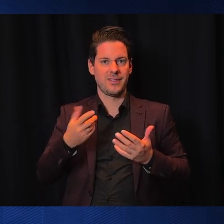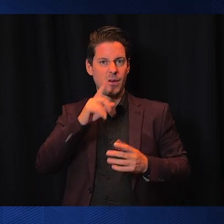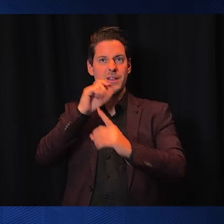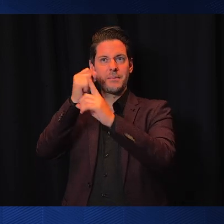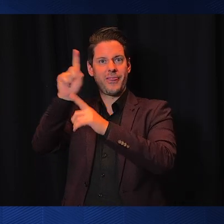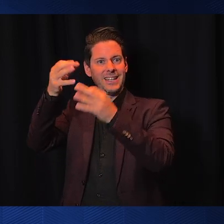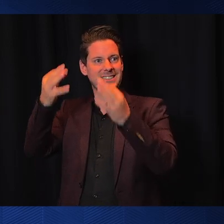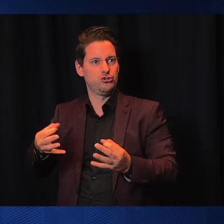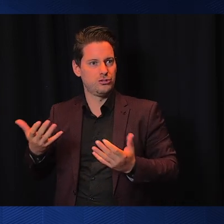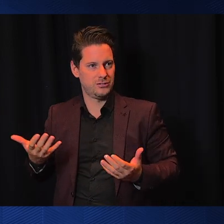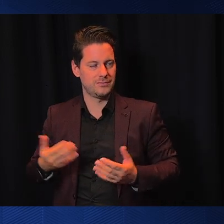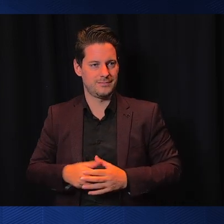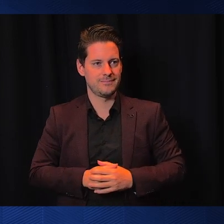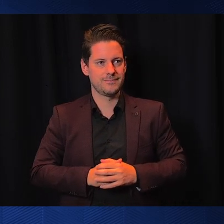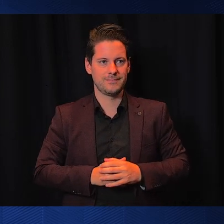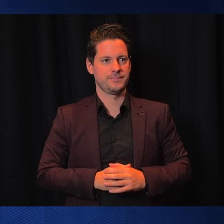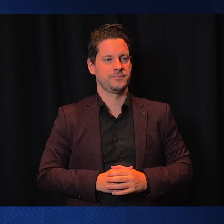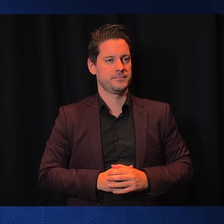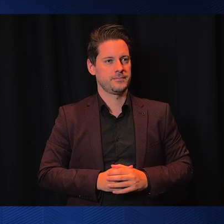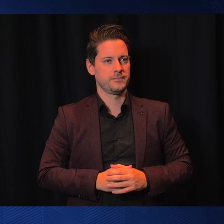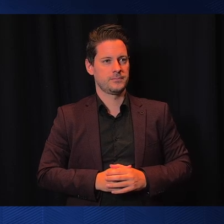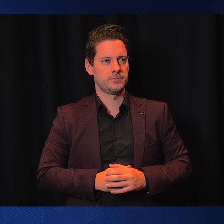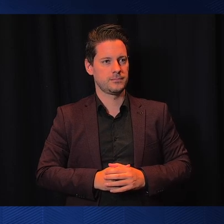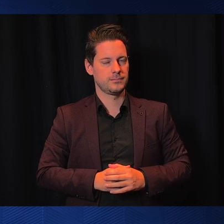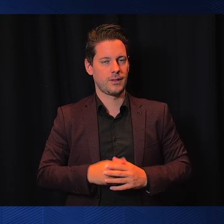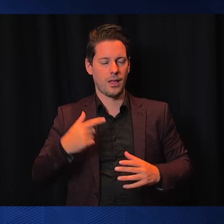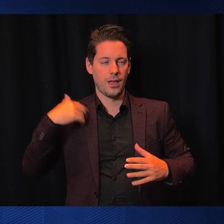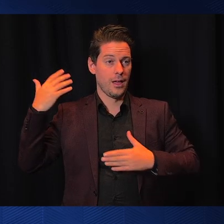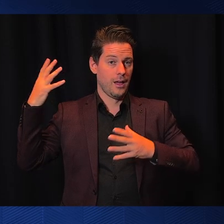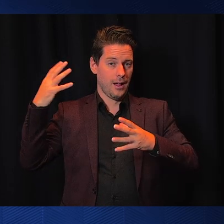what Naomi was saying. To cut a long story short,